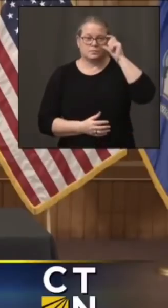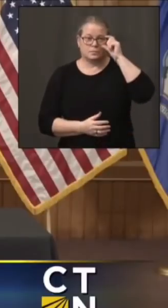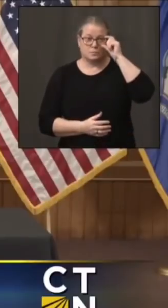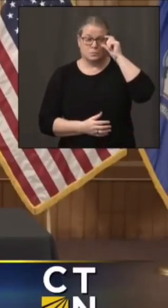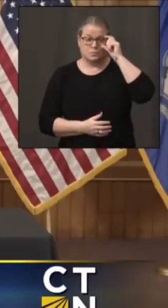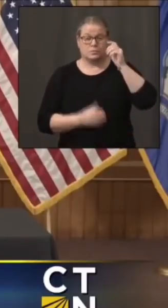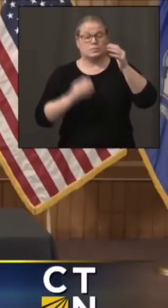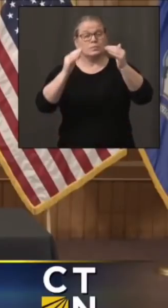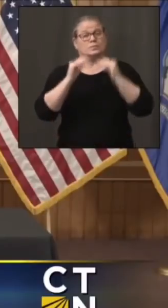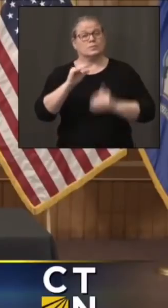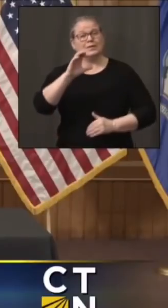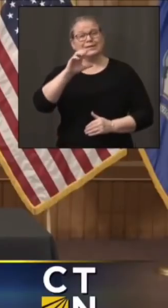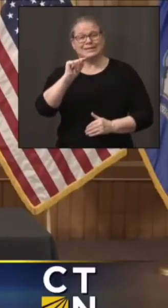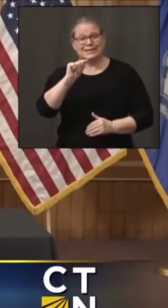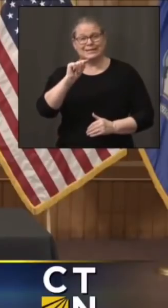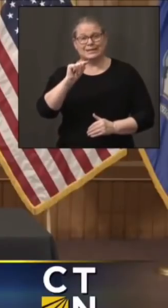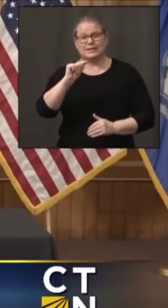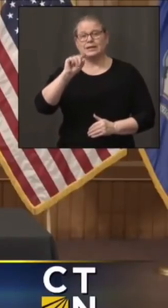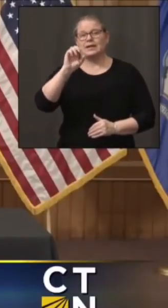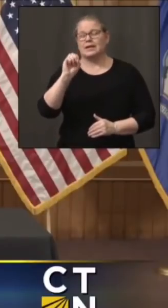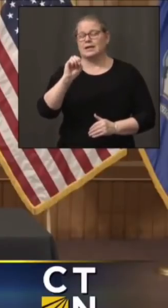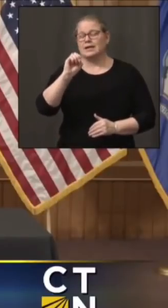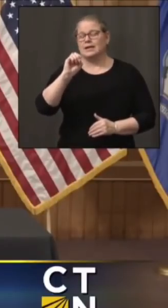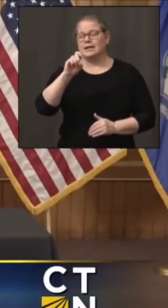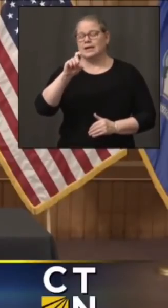The CT Examiner.